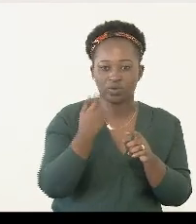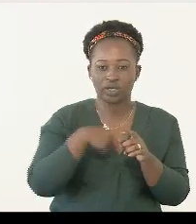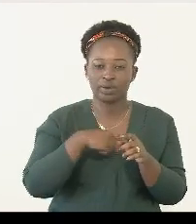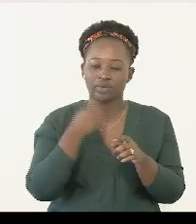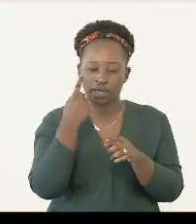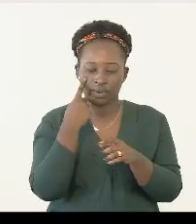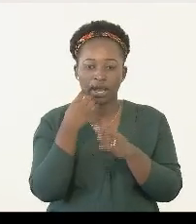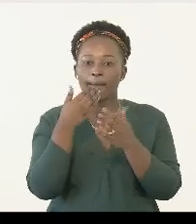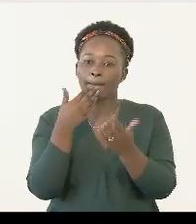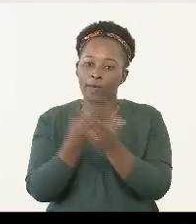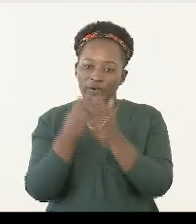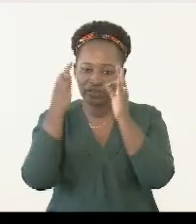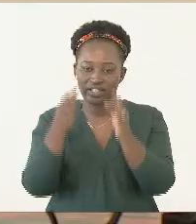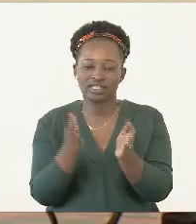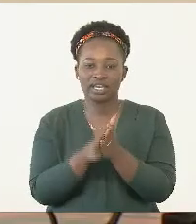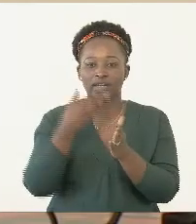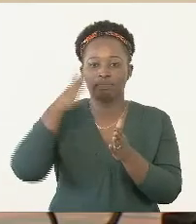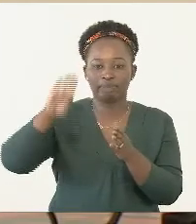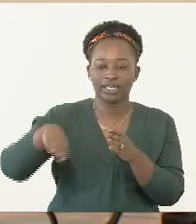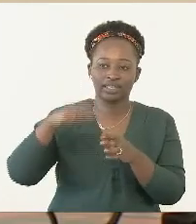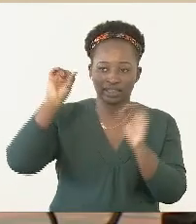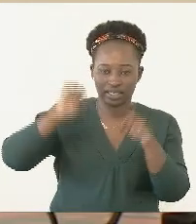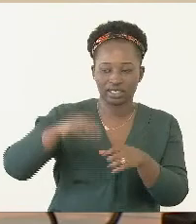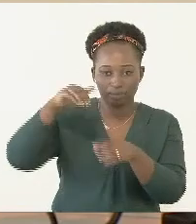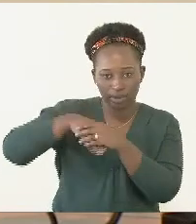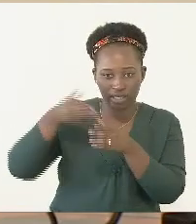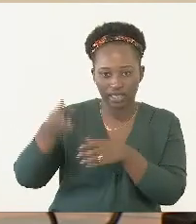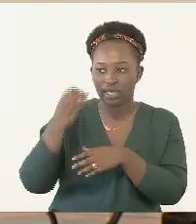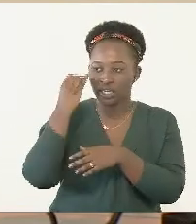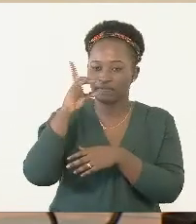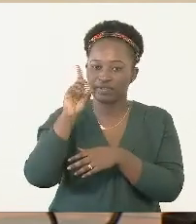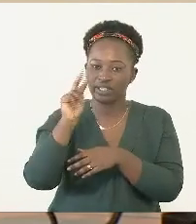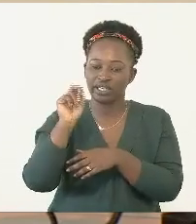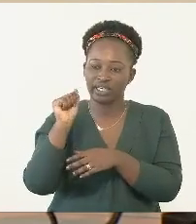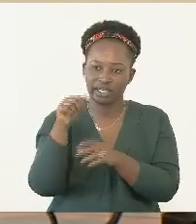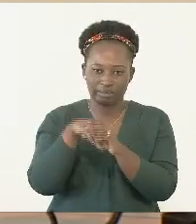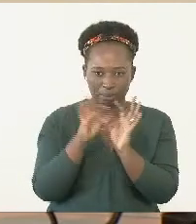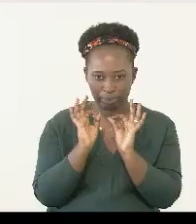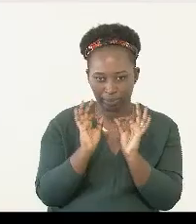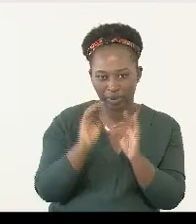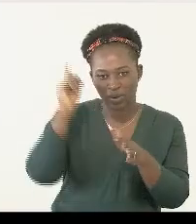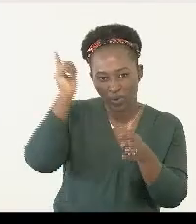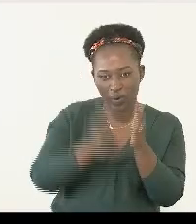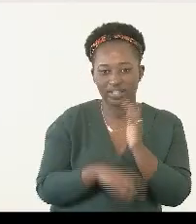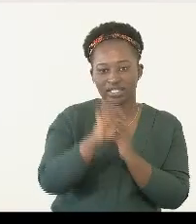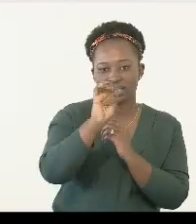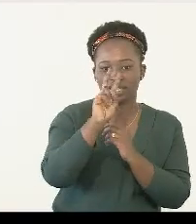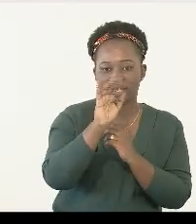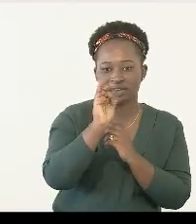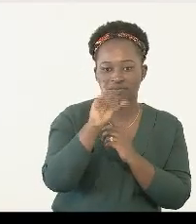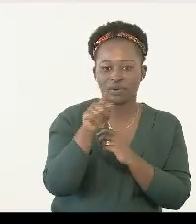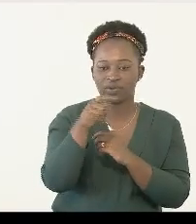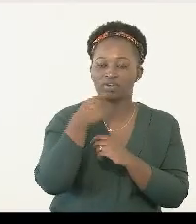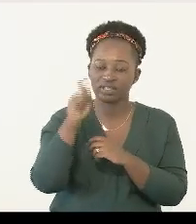thing and the bad thing out of a mistake that has occurred. If DNA replication is improper, what is the evil in it? What